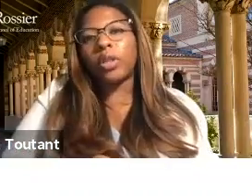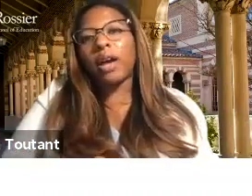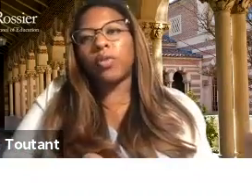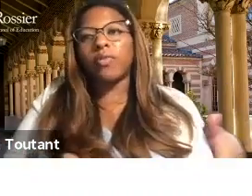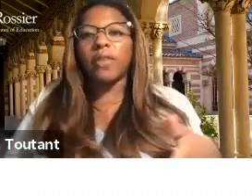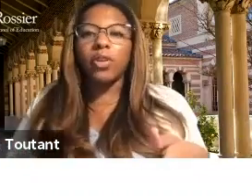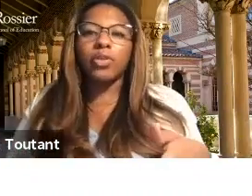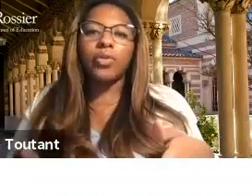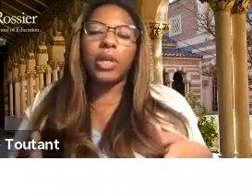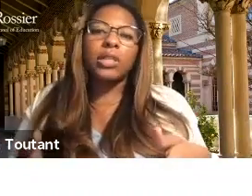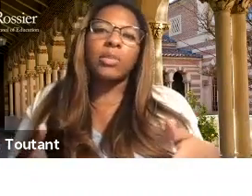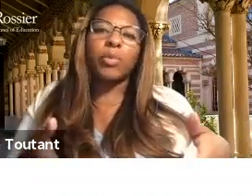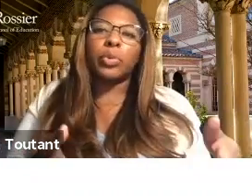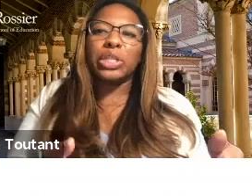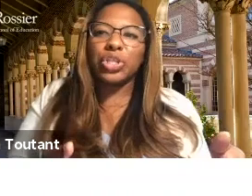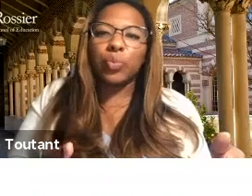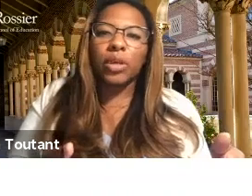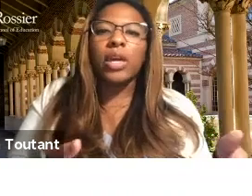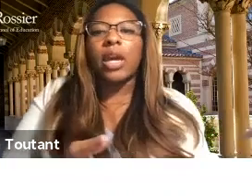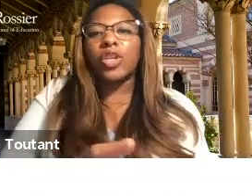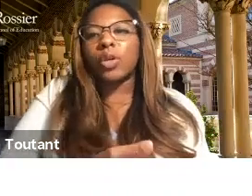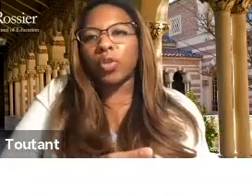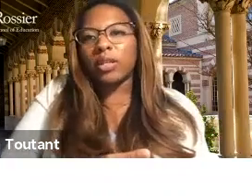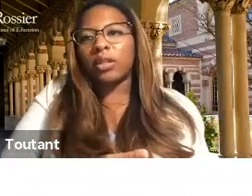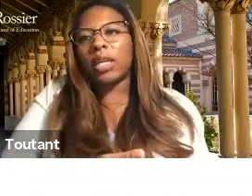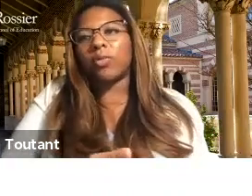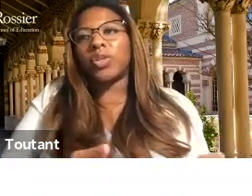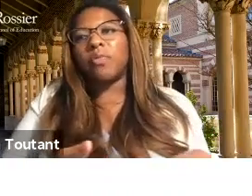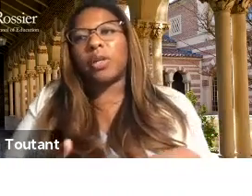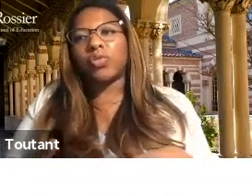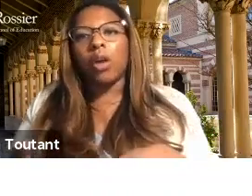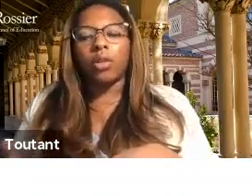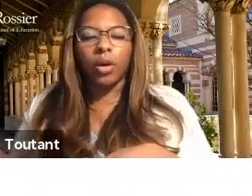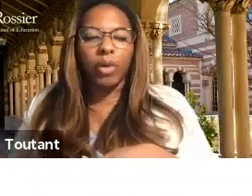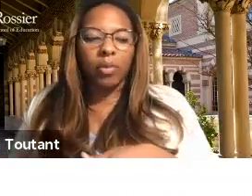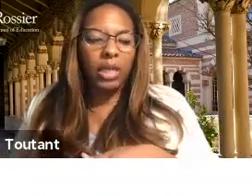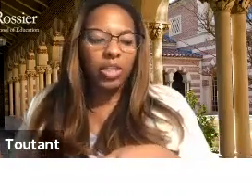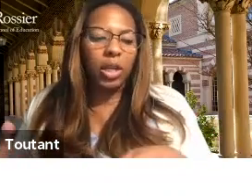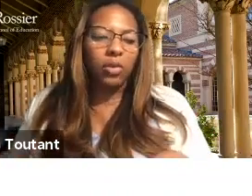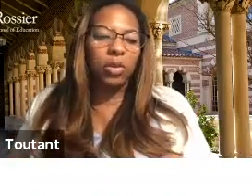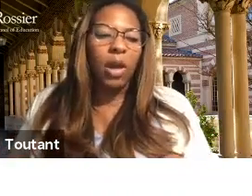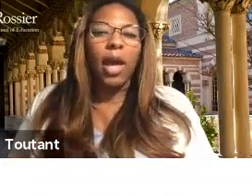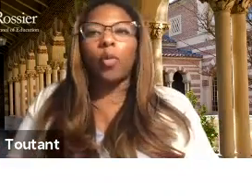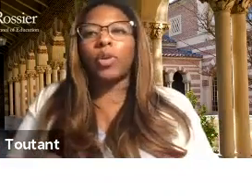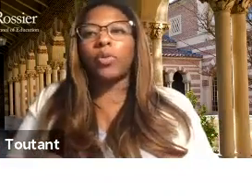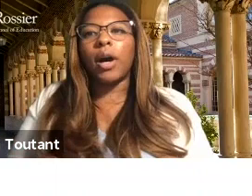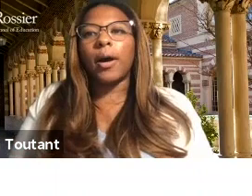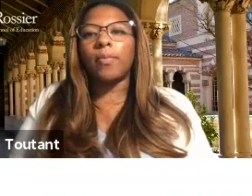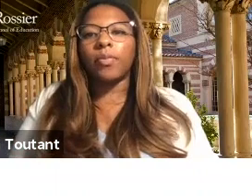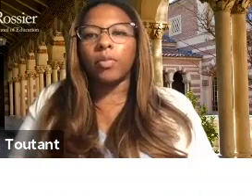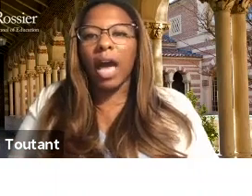over the last 4 to 5 years you've created some type of relationship with, and you can trust that they can write you a very strong letter of recommendation and also help